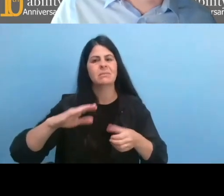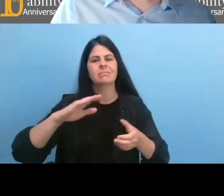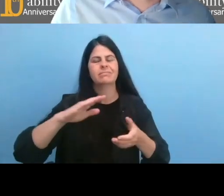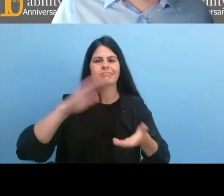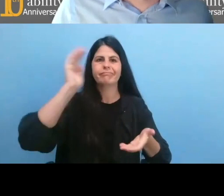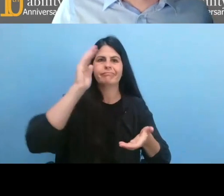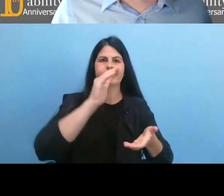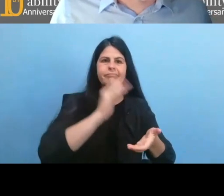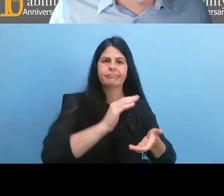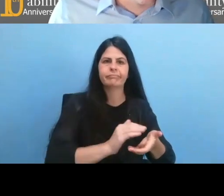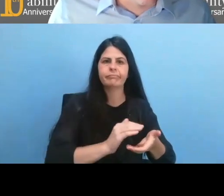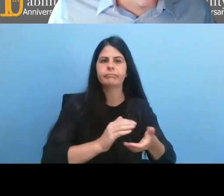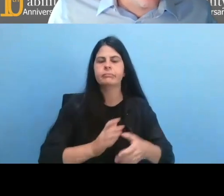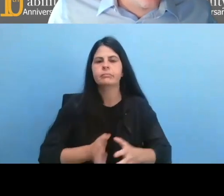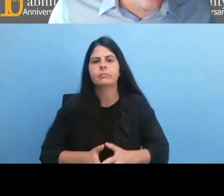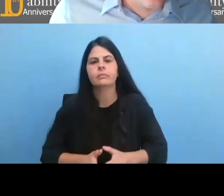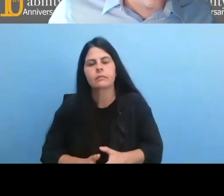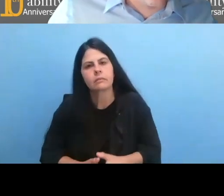And this is really about making